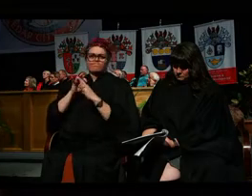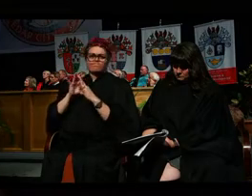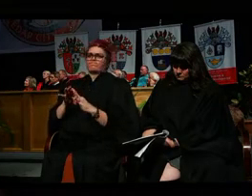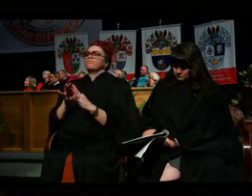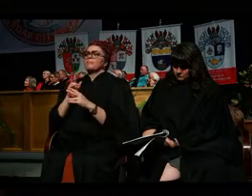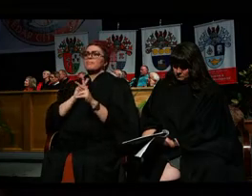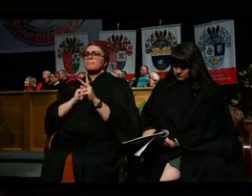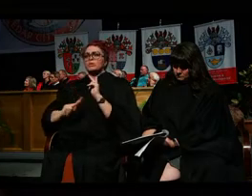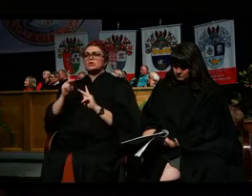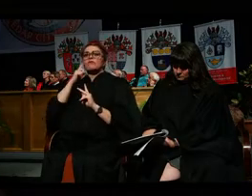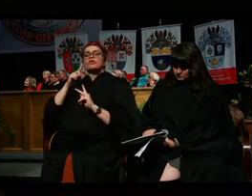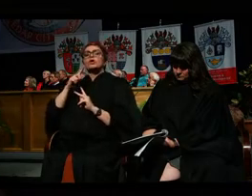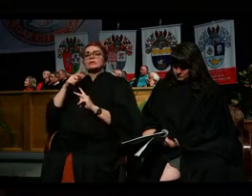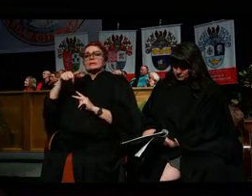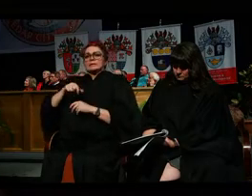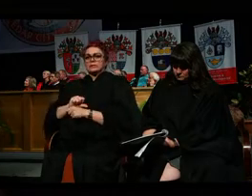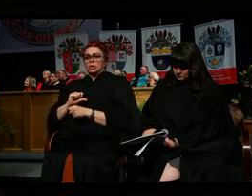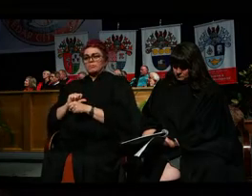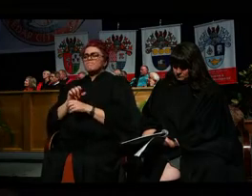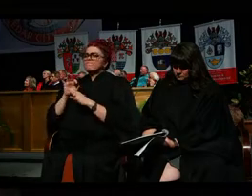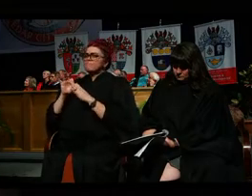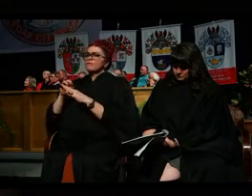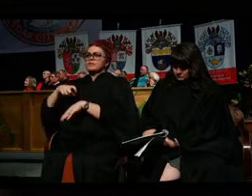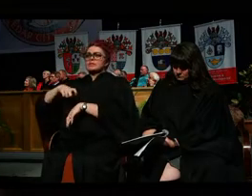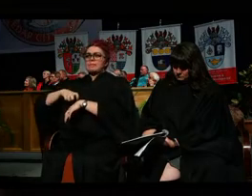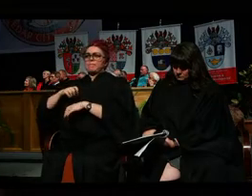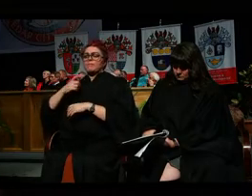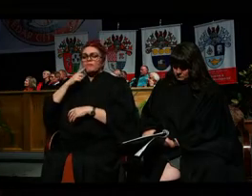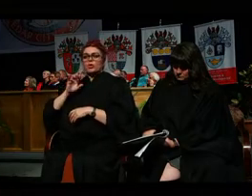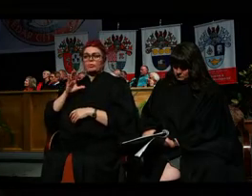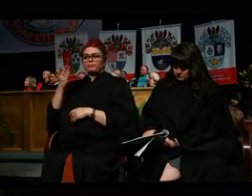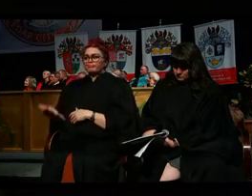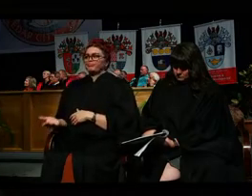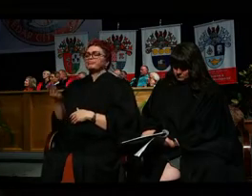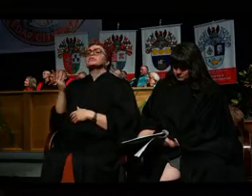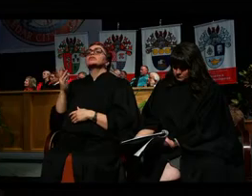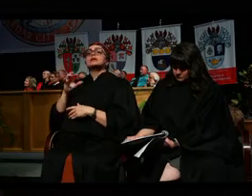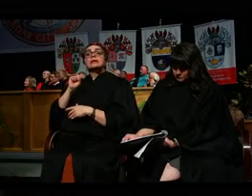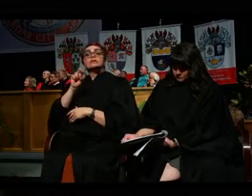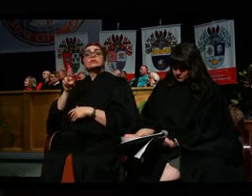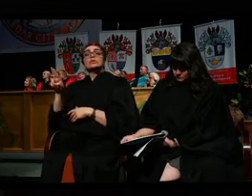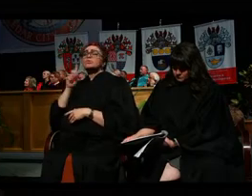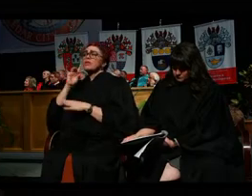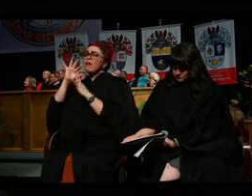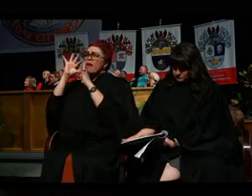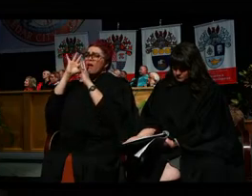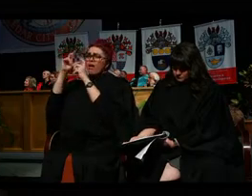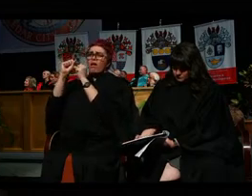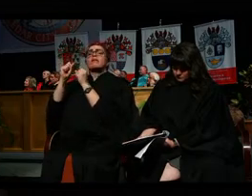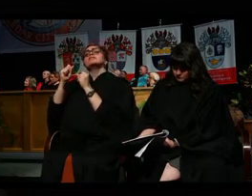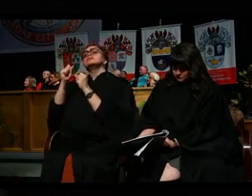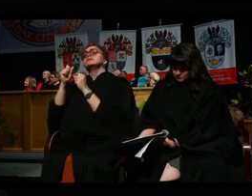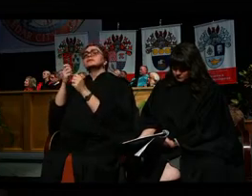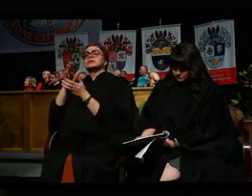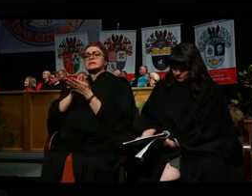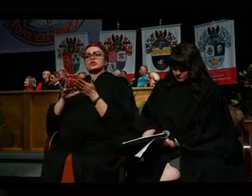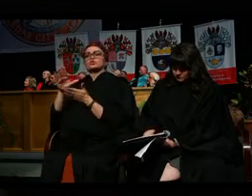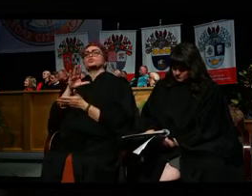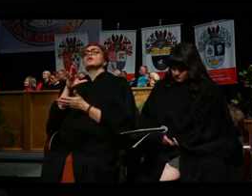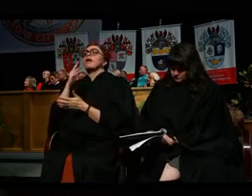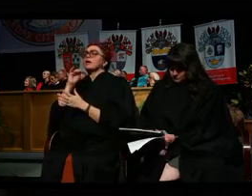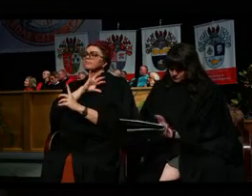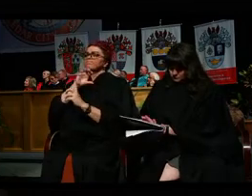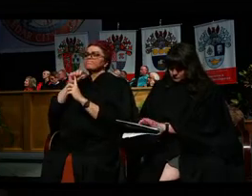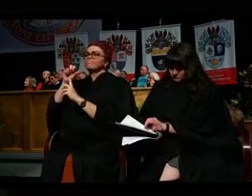this job at the right time. Southern Utah University is an amazing institution and has achieved many milestones the past